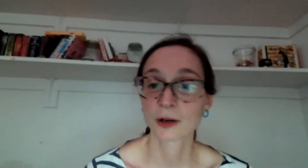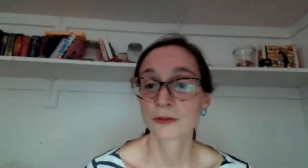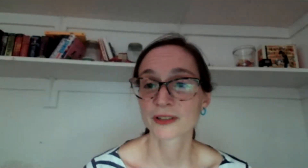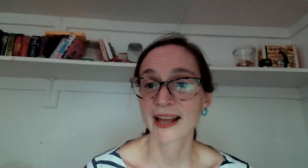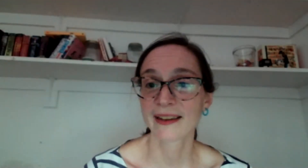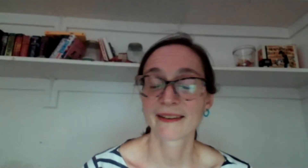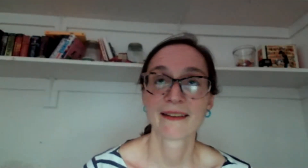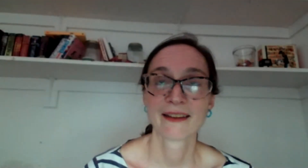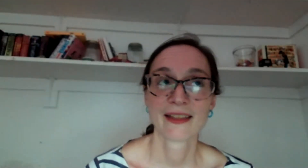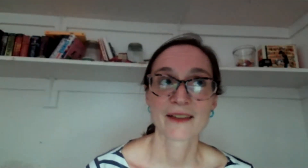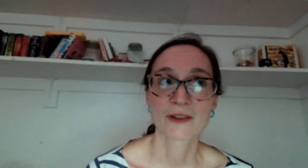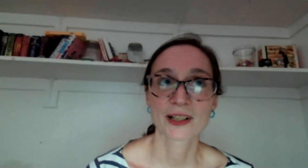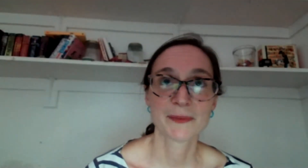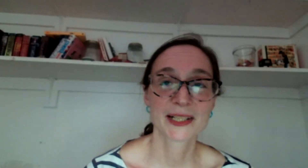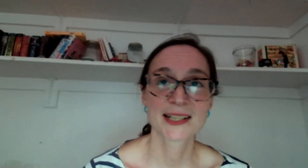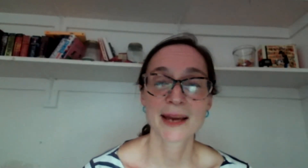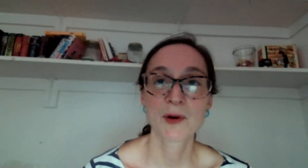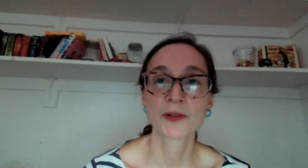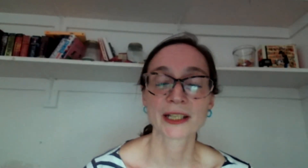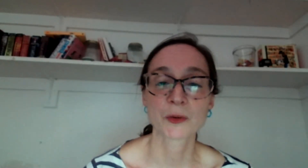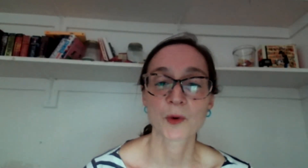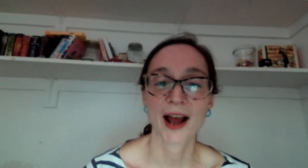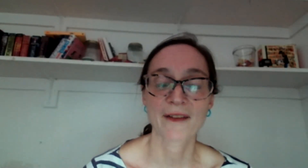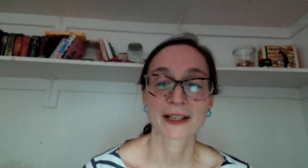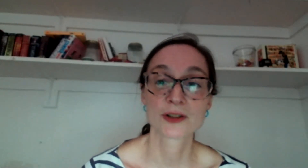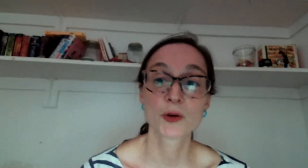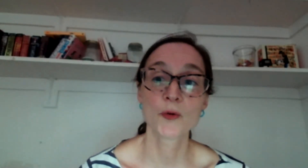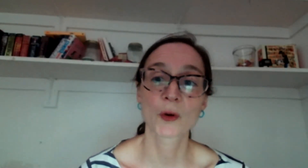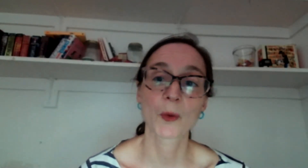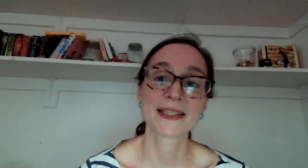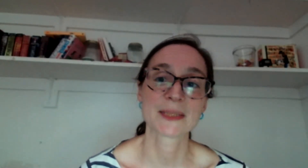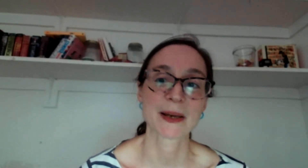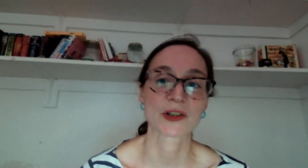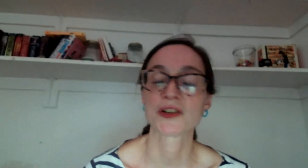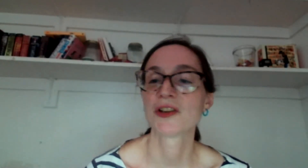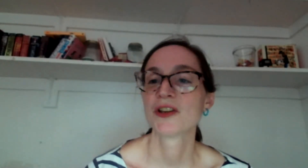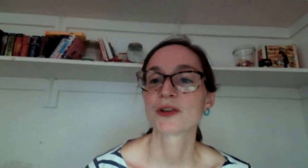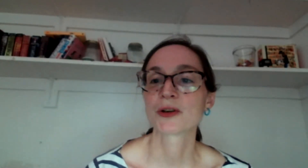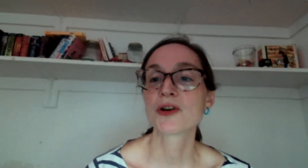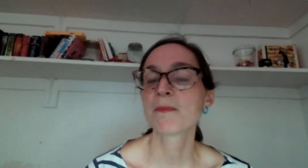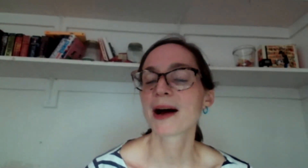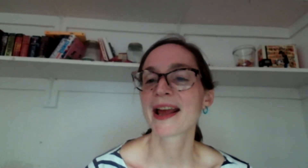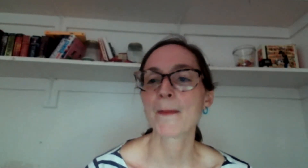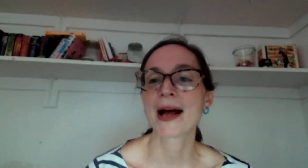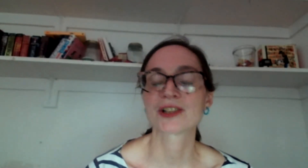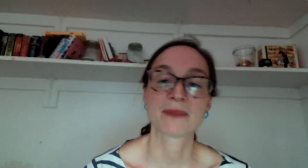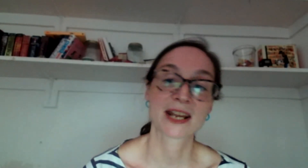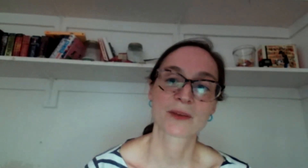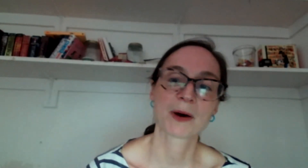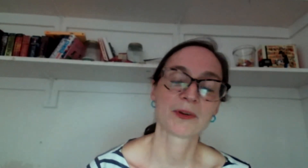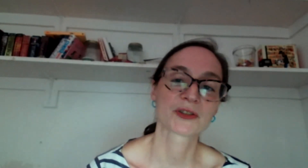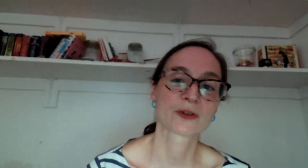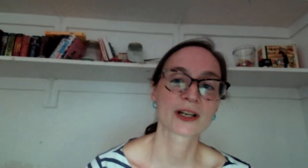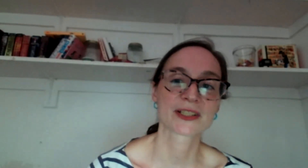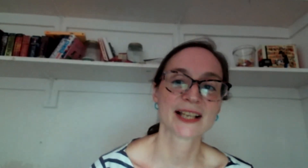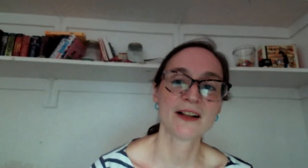Oh, and don't forget that for a limited time only, we're having a 2-for-1 special. So you can buy